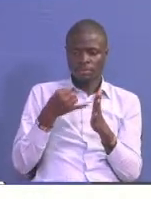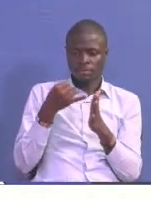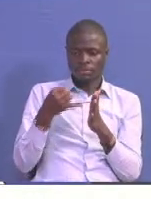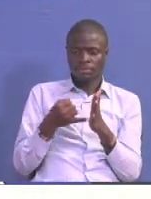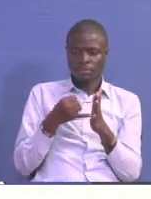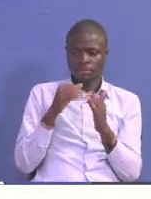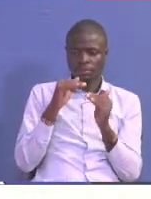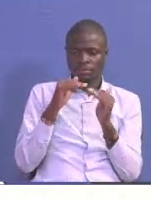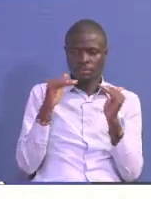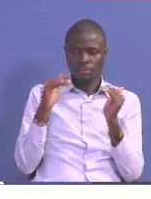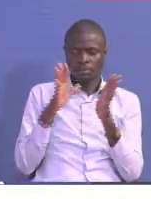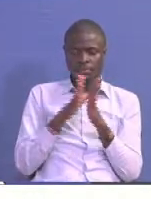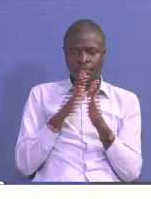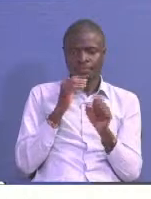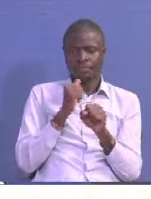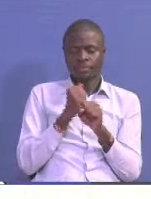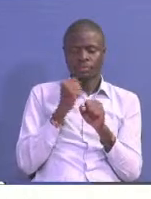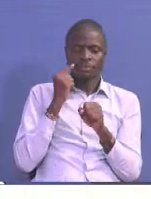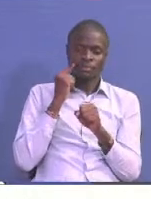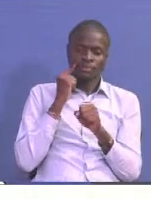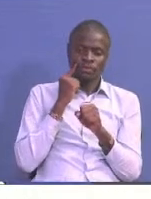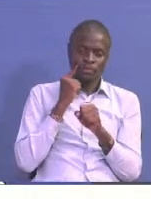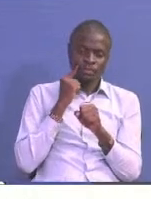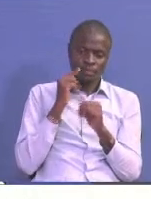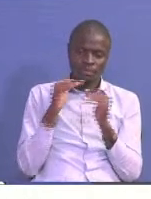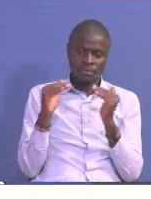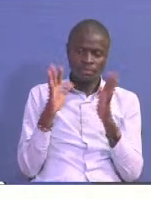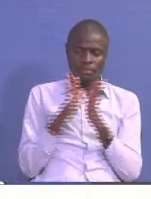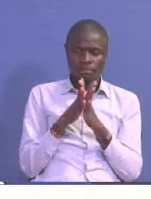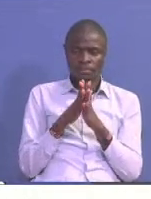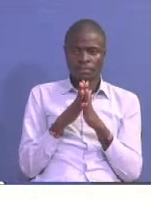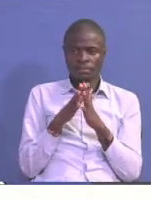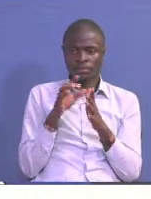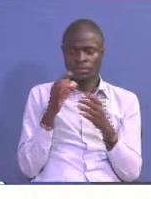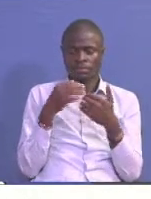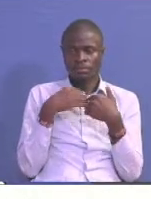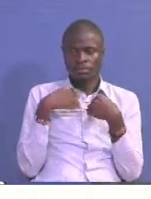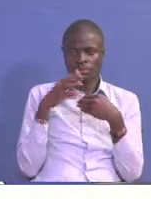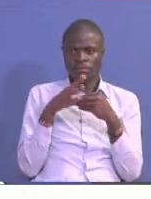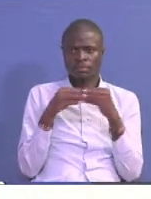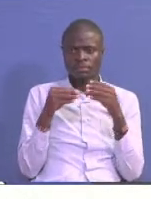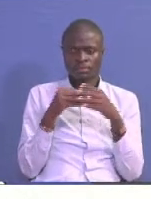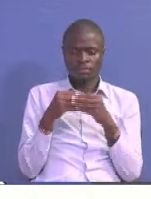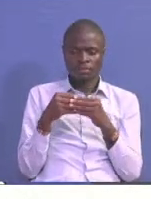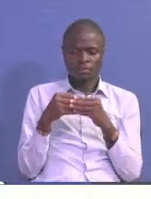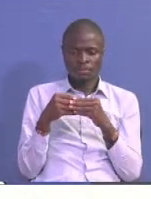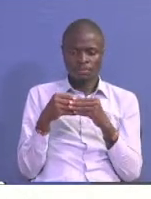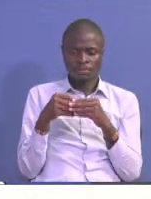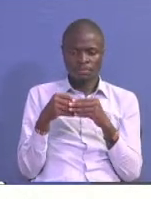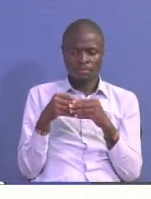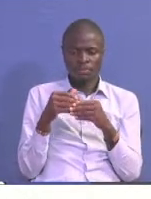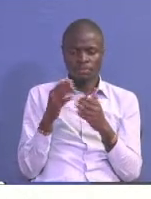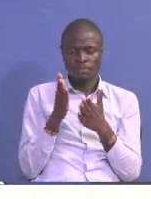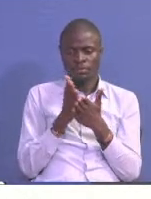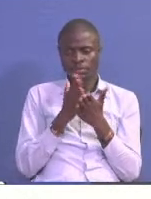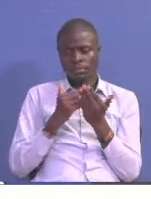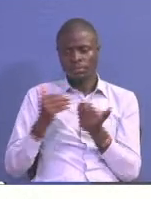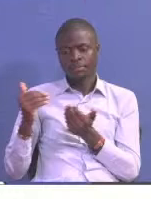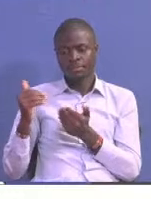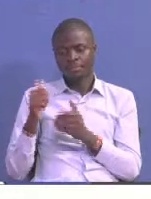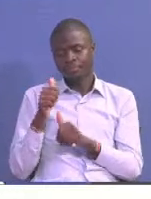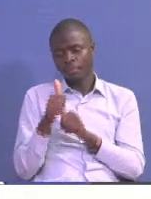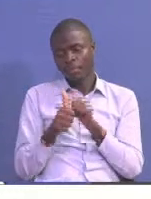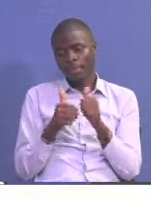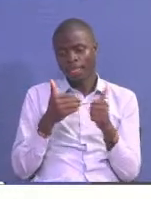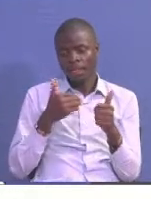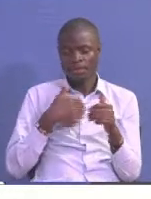the workshop level, then you have innovated a product which